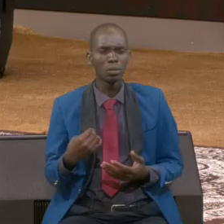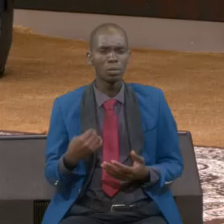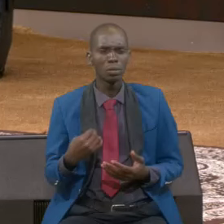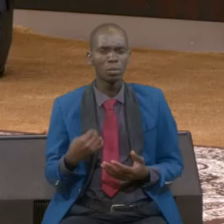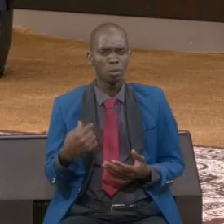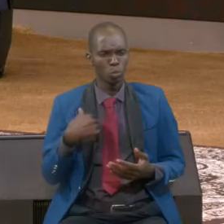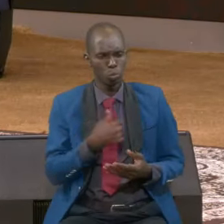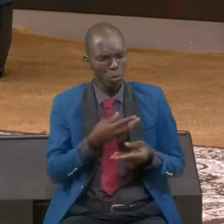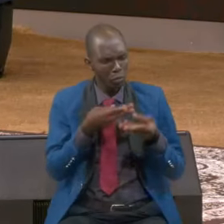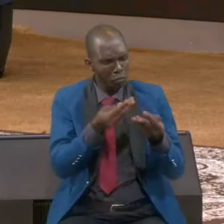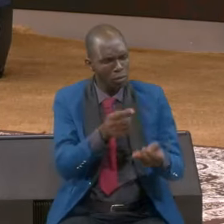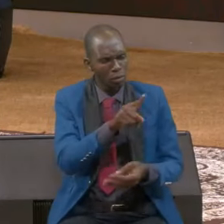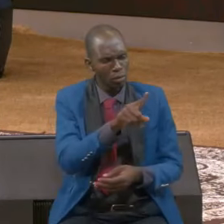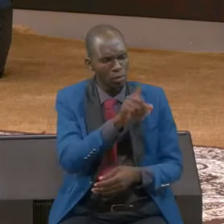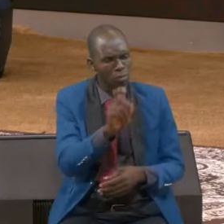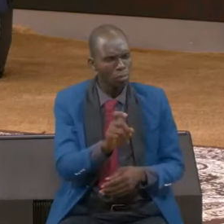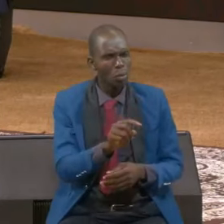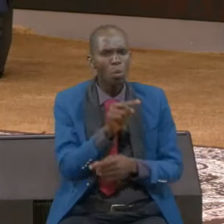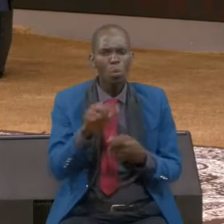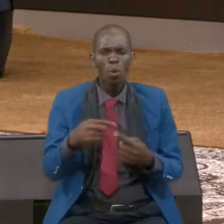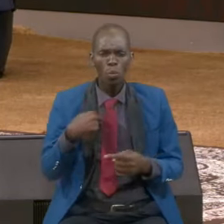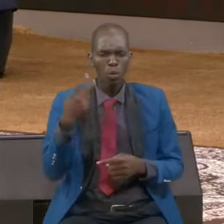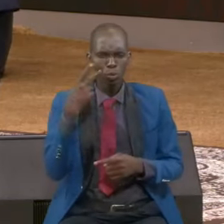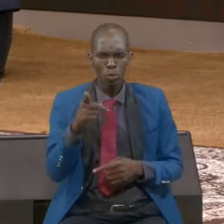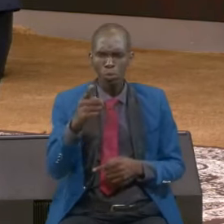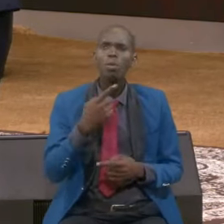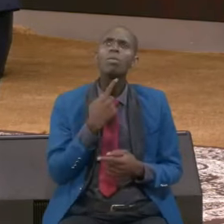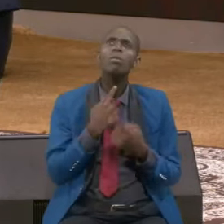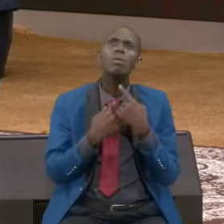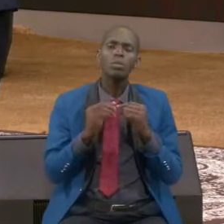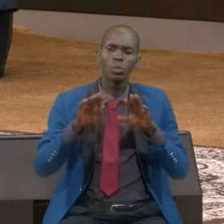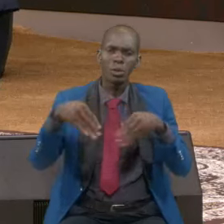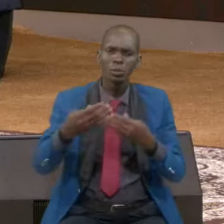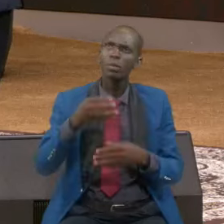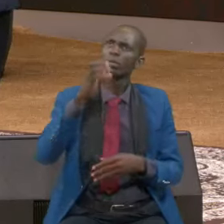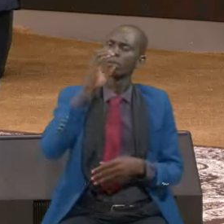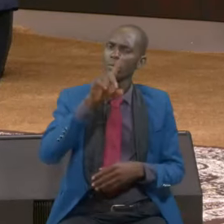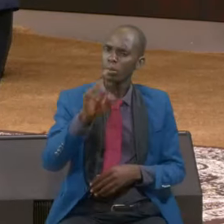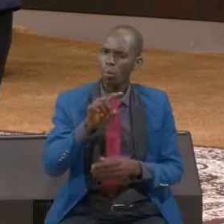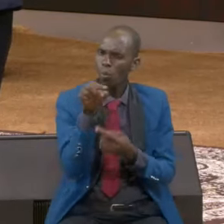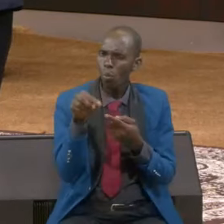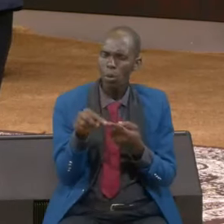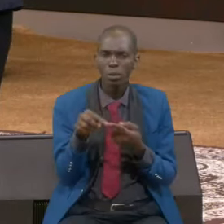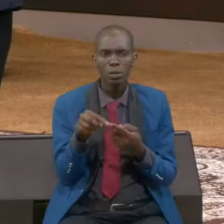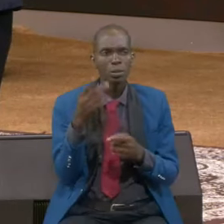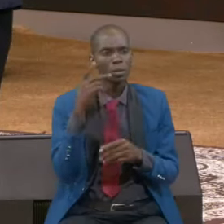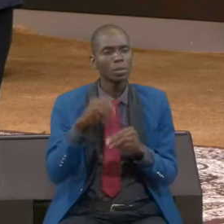and fed thee, or thirsty, and gave thee drink? Verse